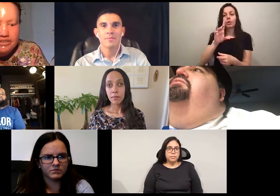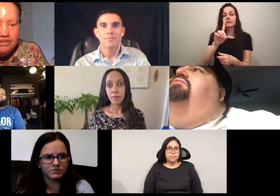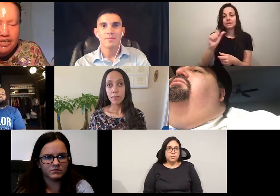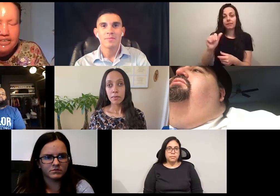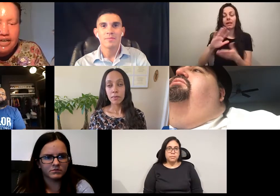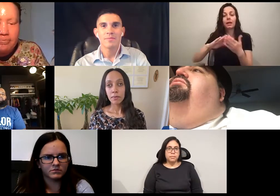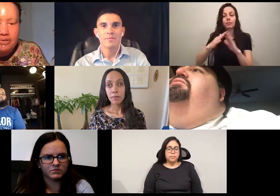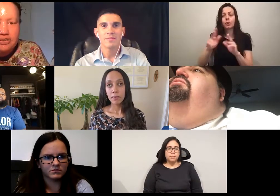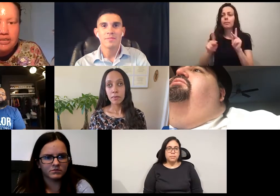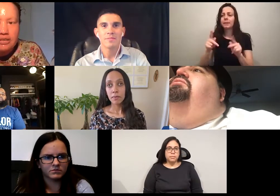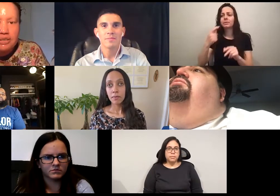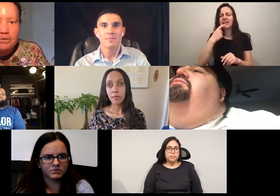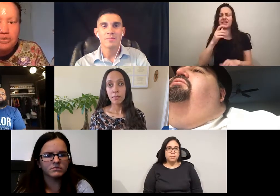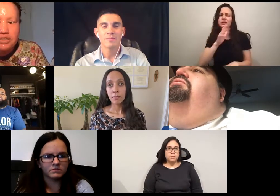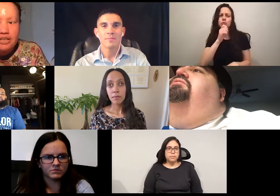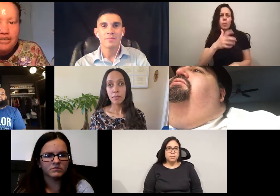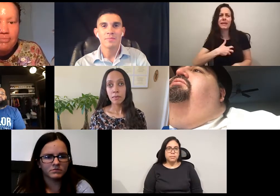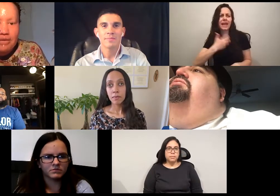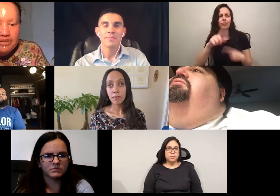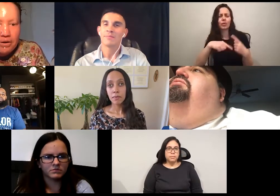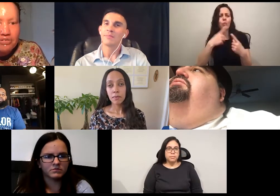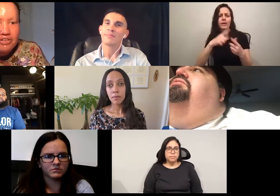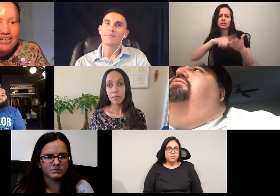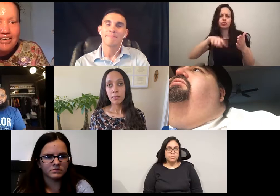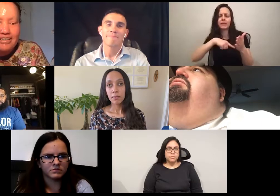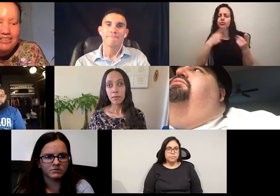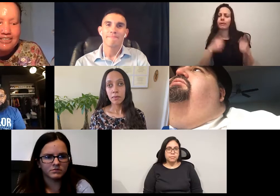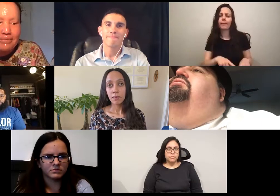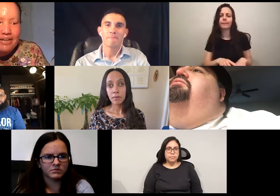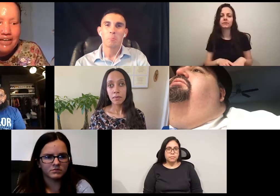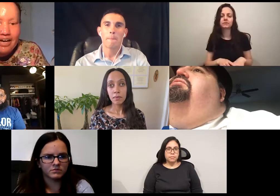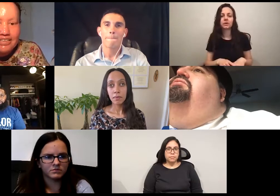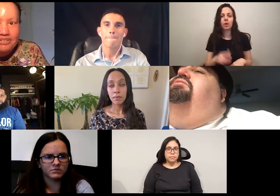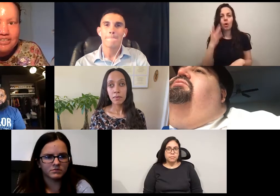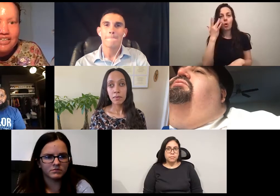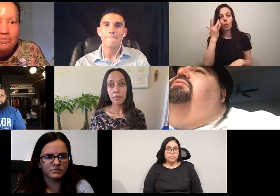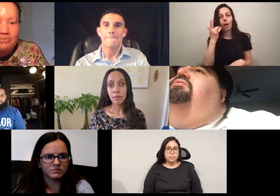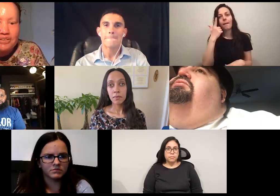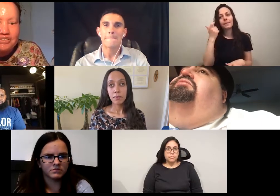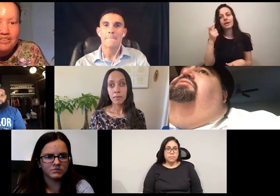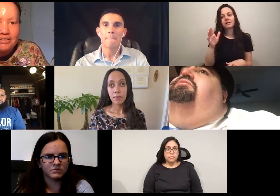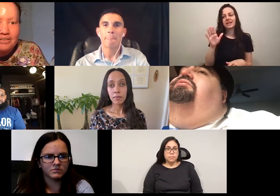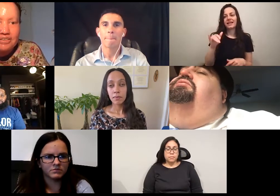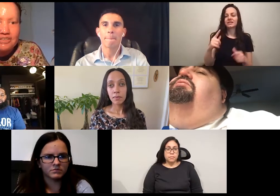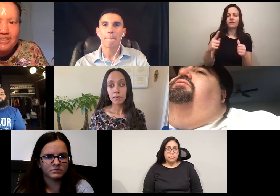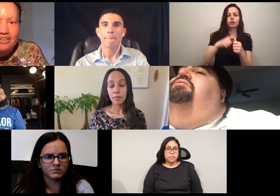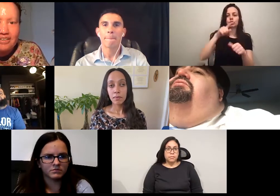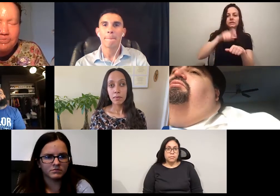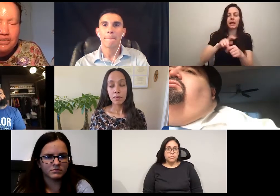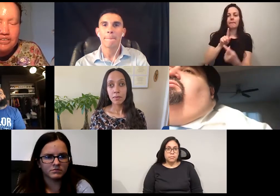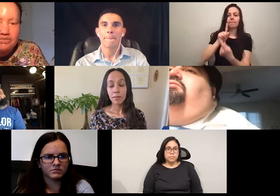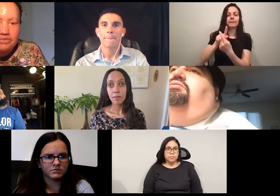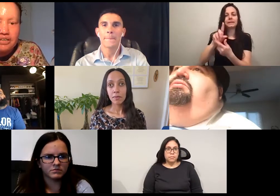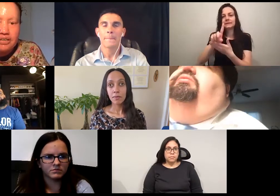when discrimination happens, because that might be the only encounter someone ever has with a disabled person, which is